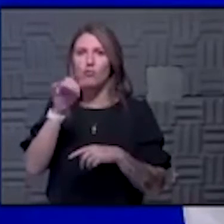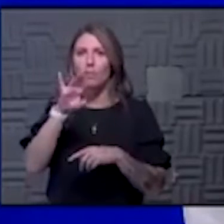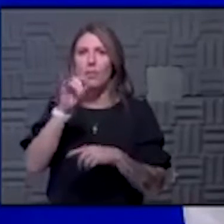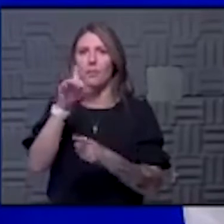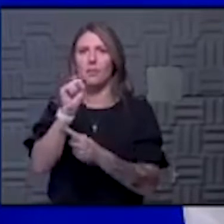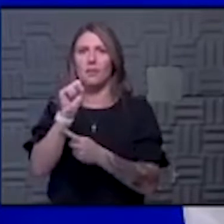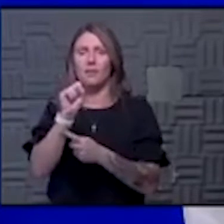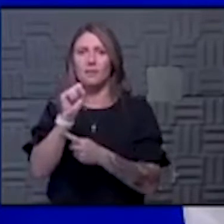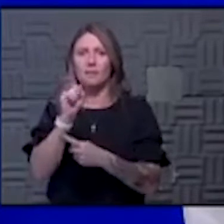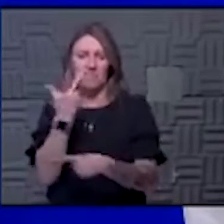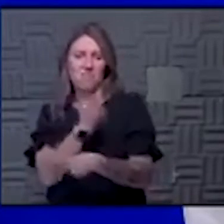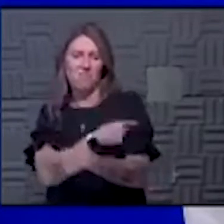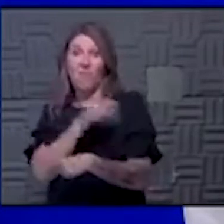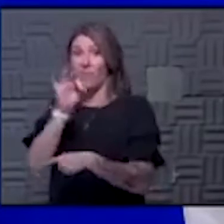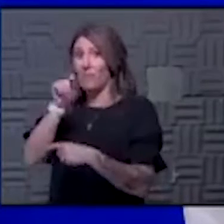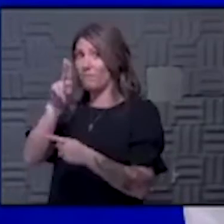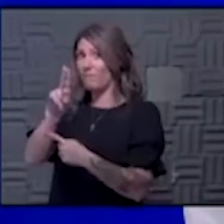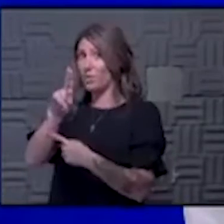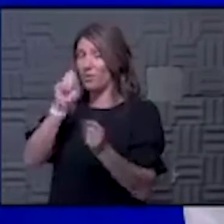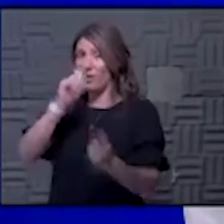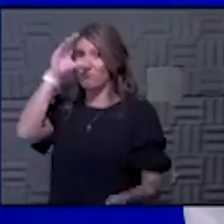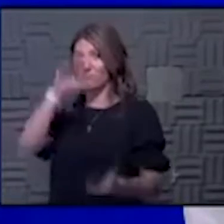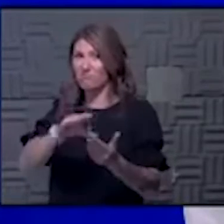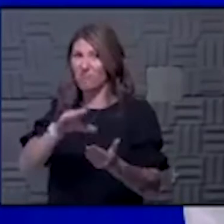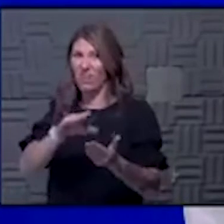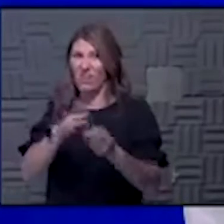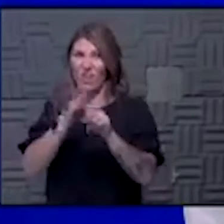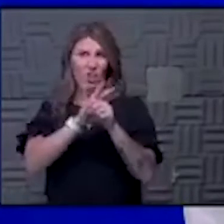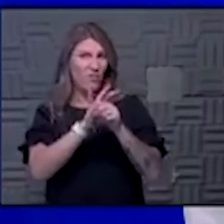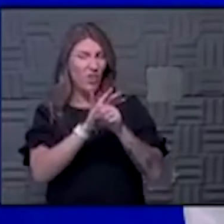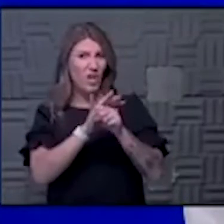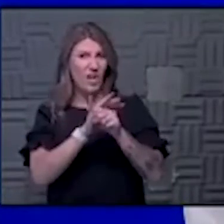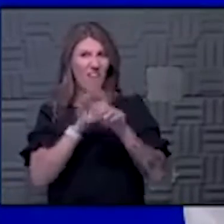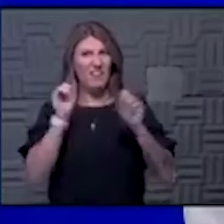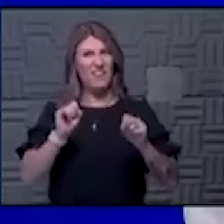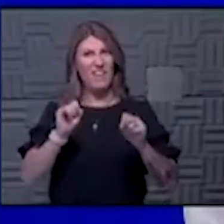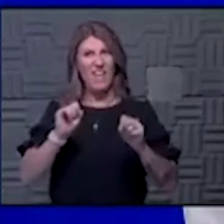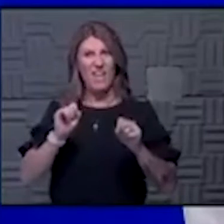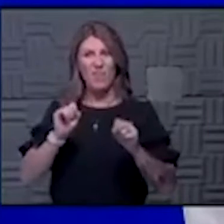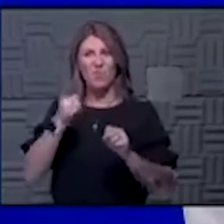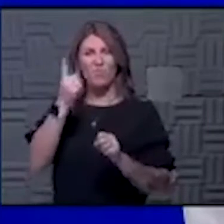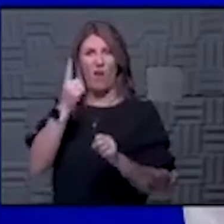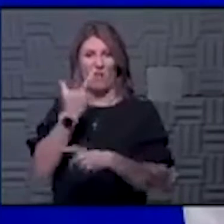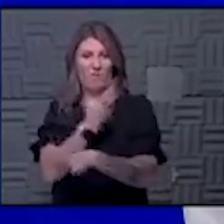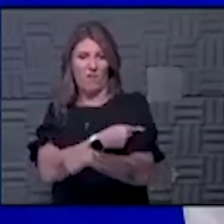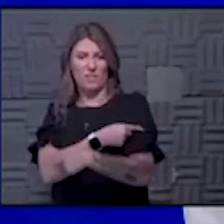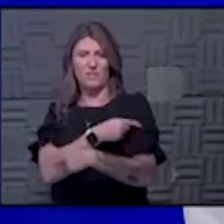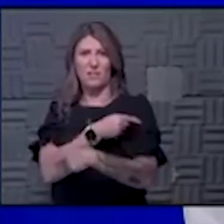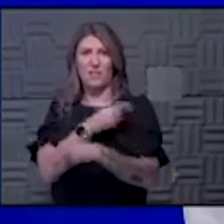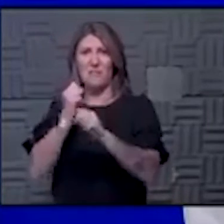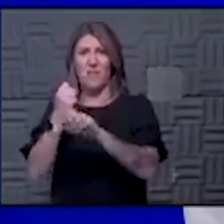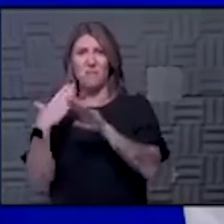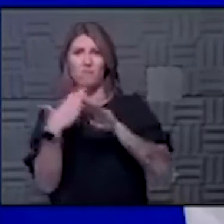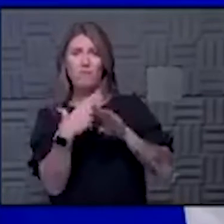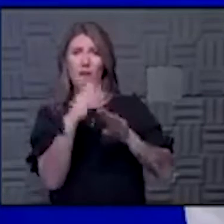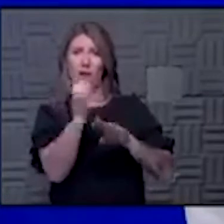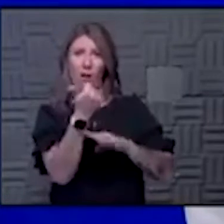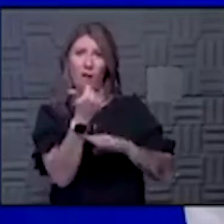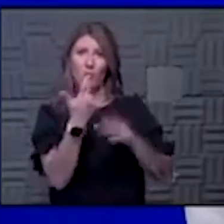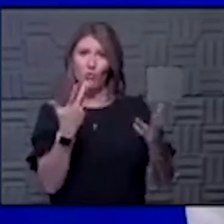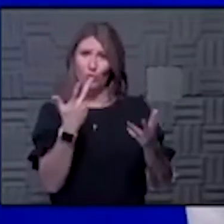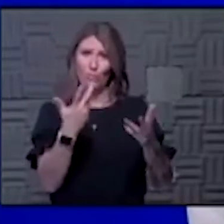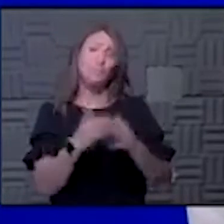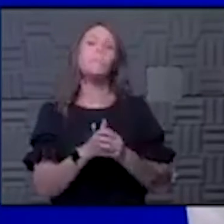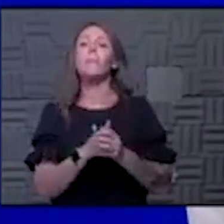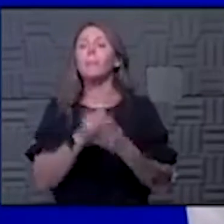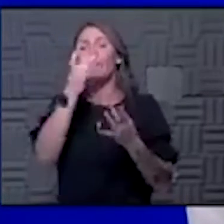reduce coronavirus infections. Can a vaccine designed to present against one infection protect against others too. Yeah, that's interesting.